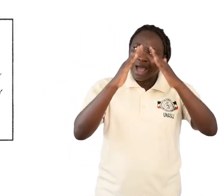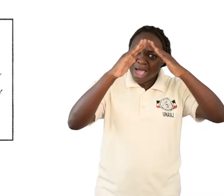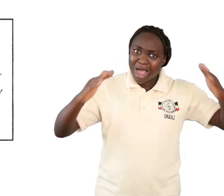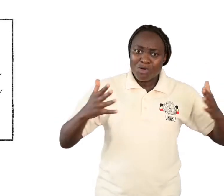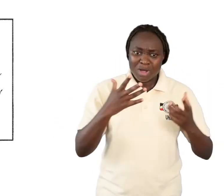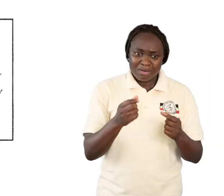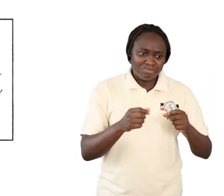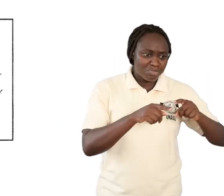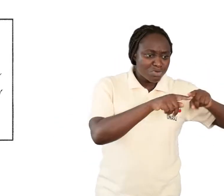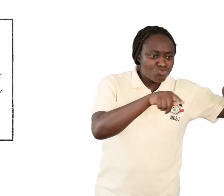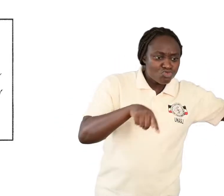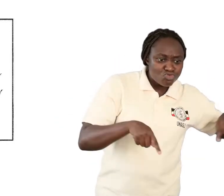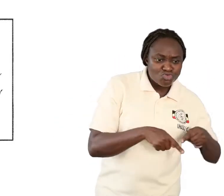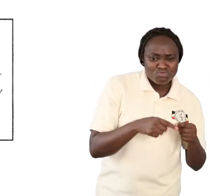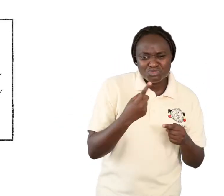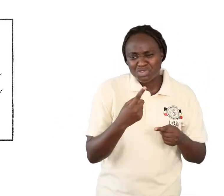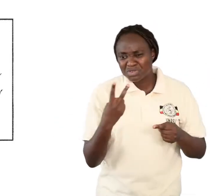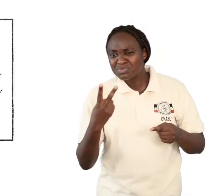has 2 or 3 rooms.